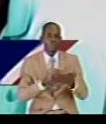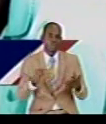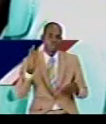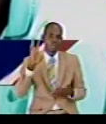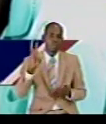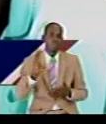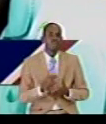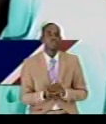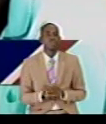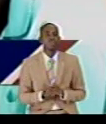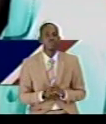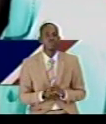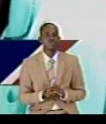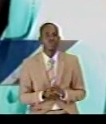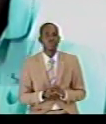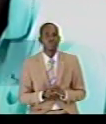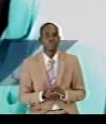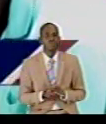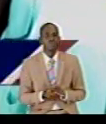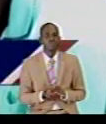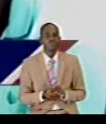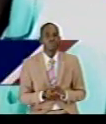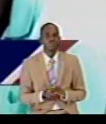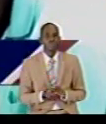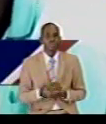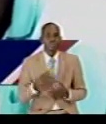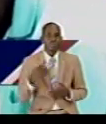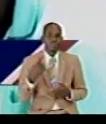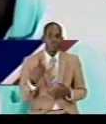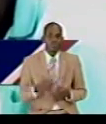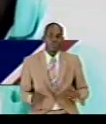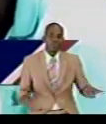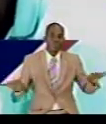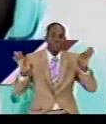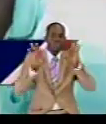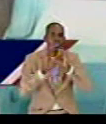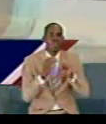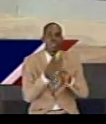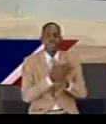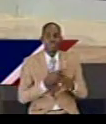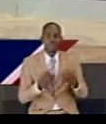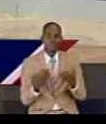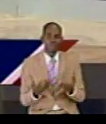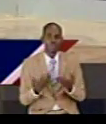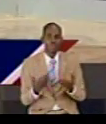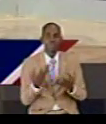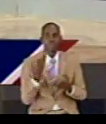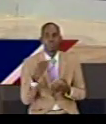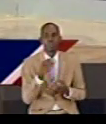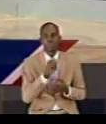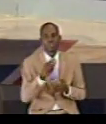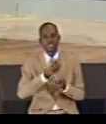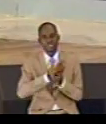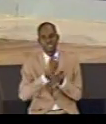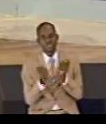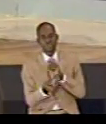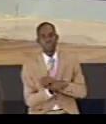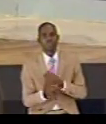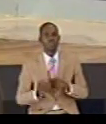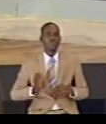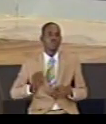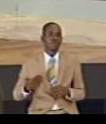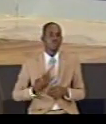verse 6. The priority and the pursuit of a transformed soul.